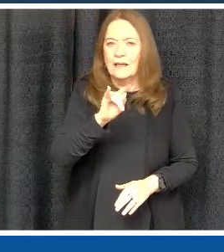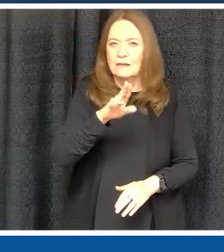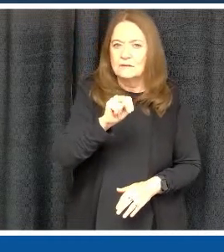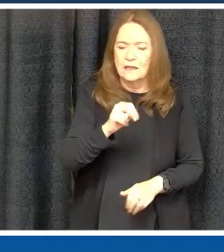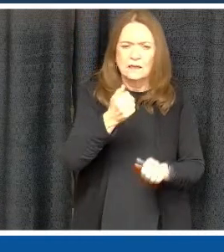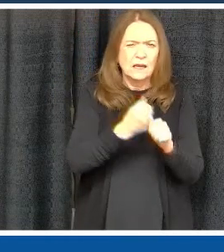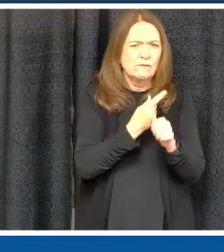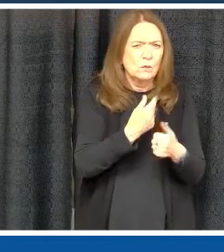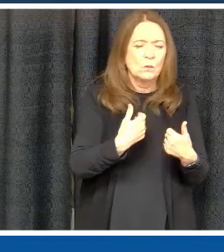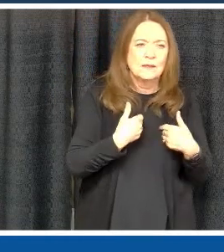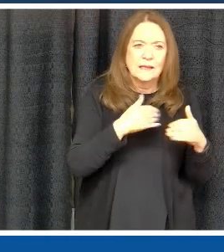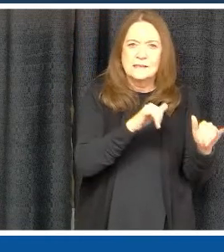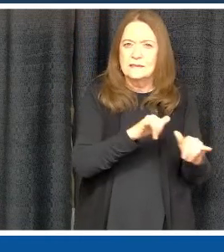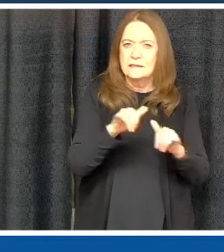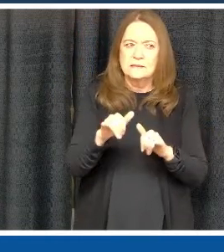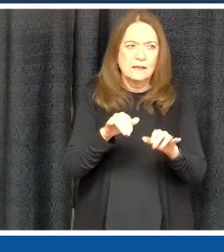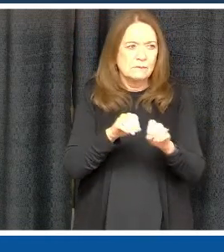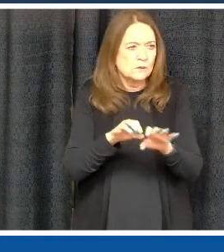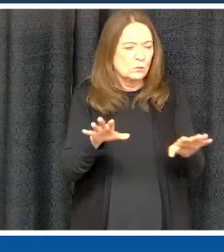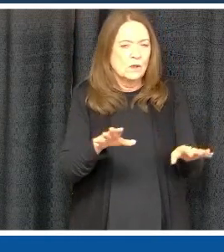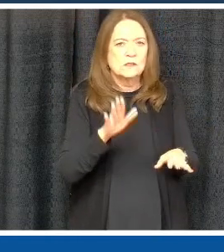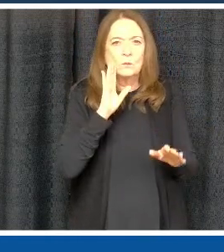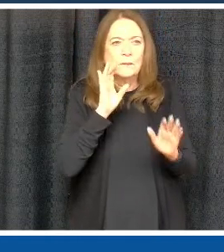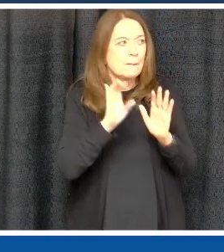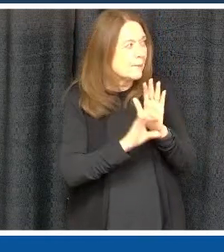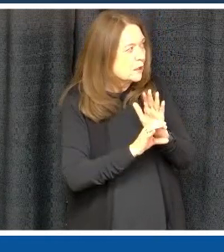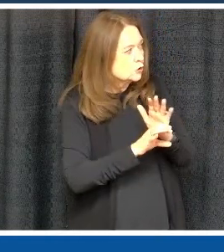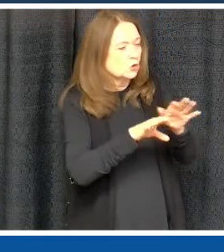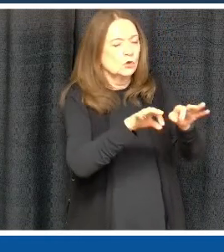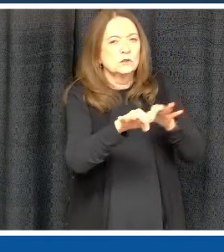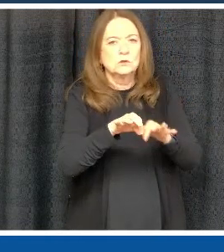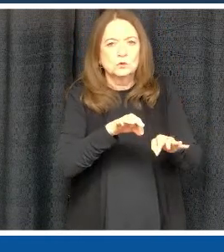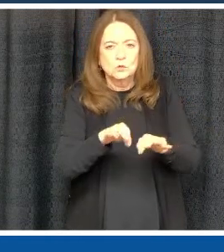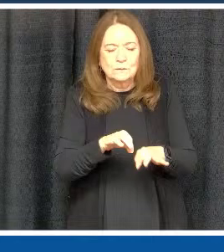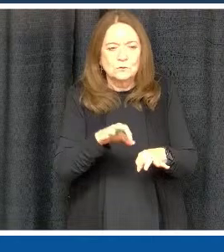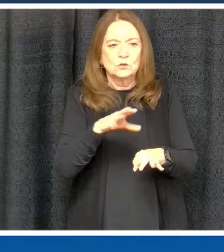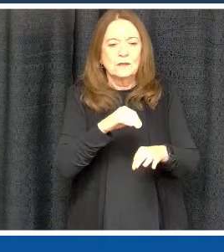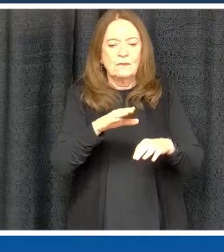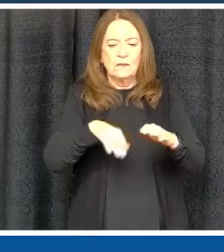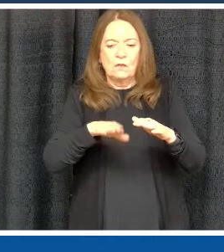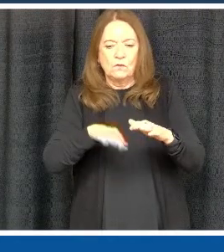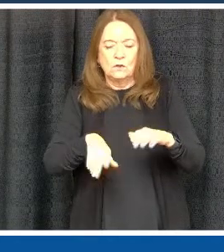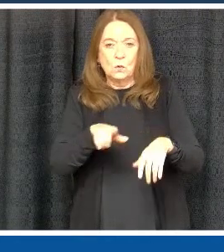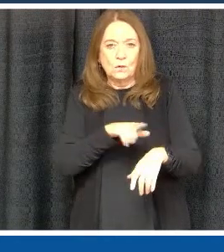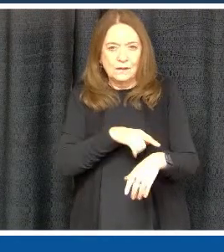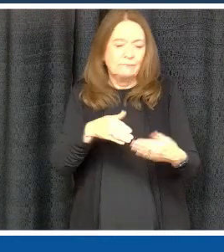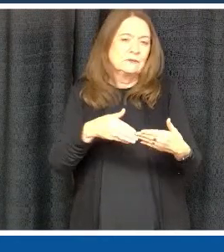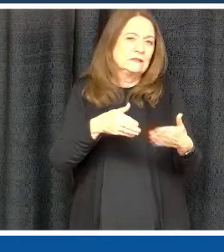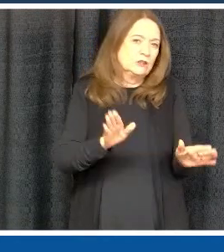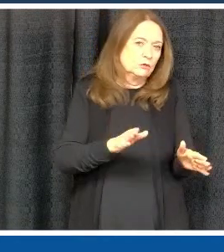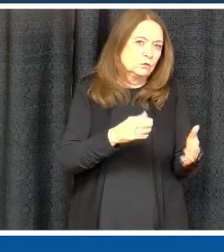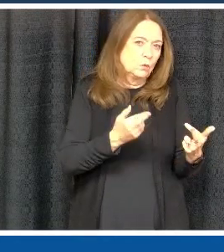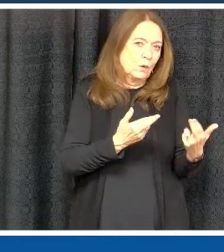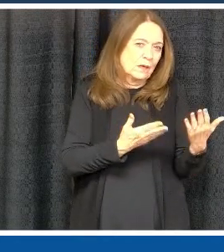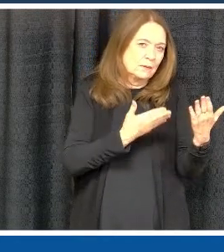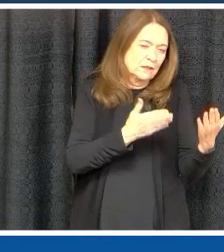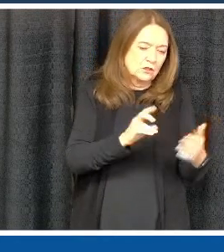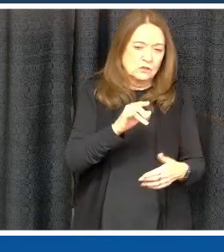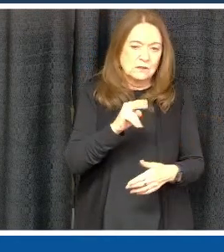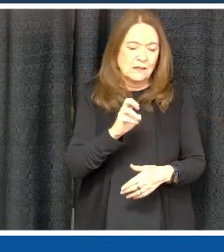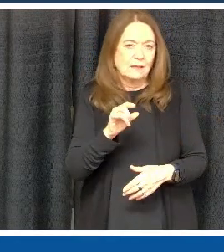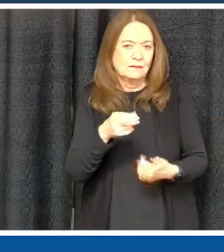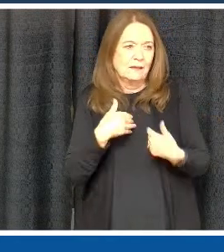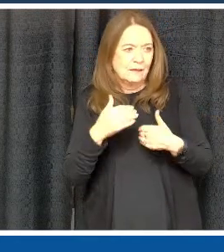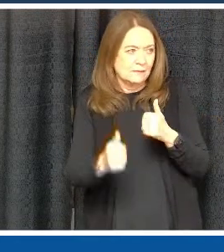one of these has the same spread, so it'll be a picture, a description, and then on the lower left, the general recommendations. Downtown has the